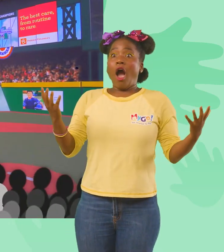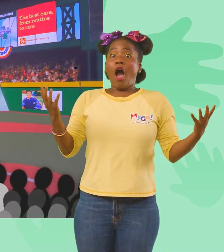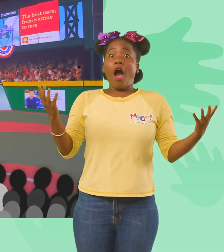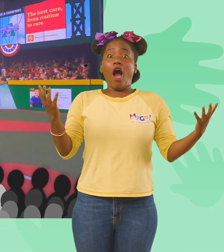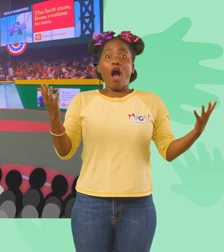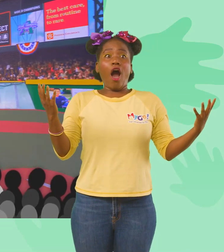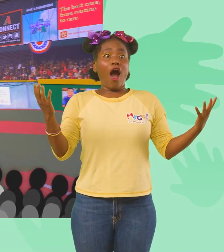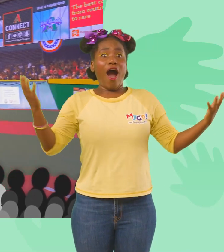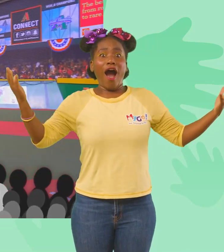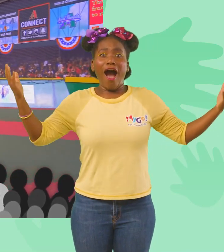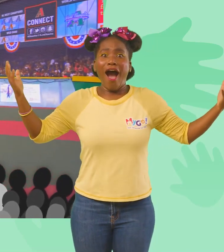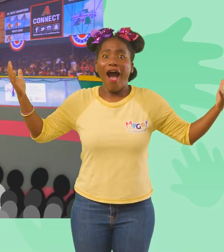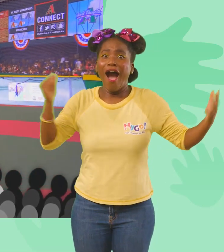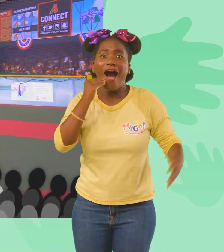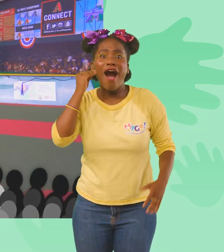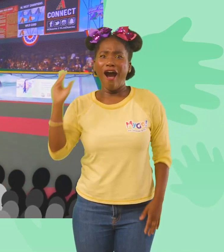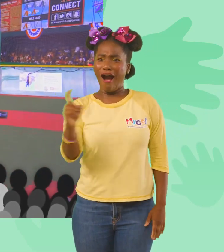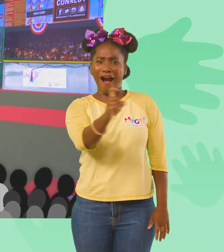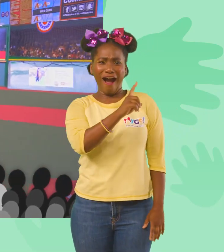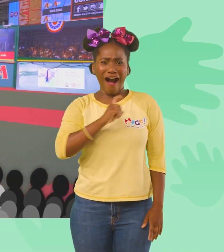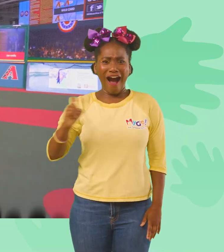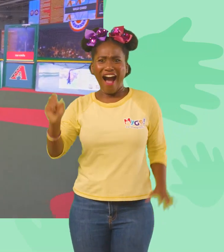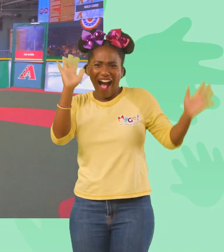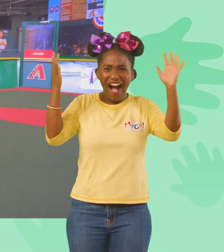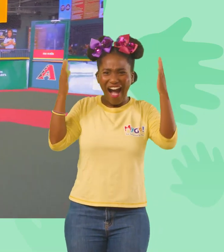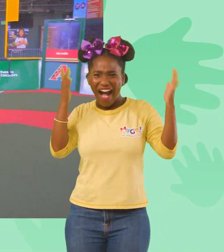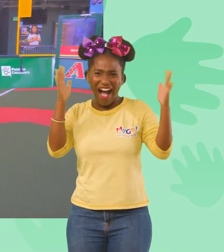Whoa! Yeah! Home run!